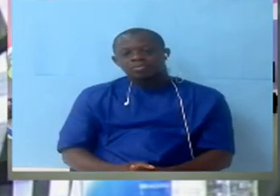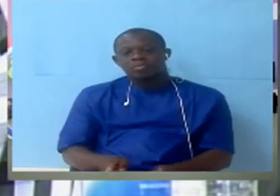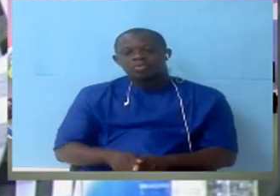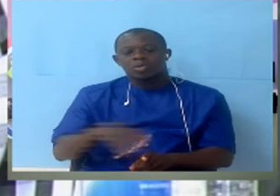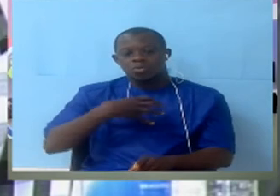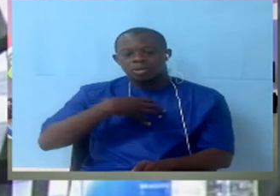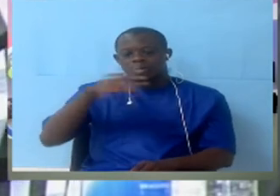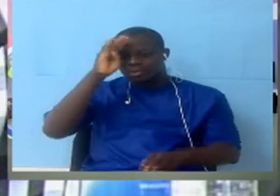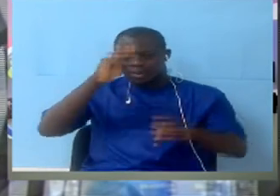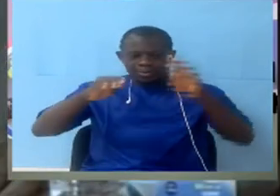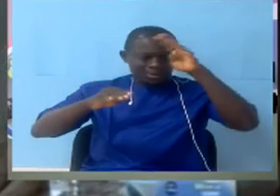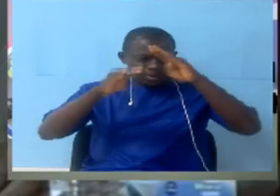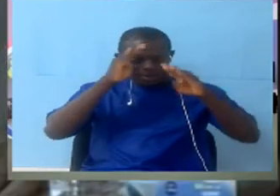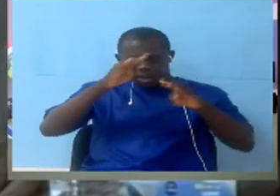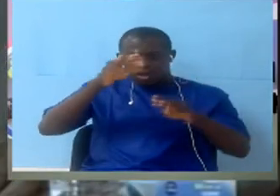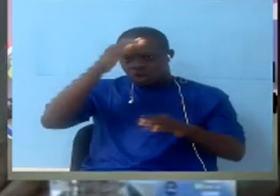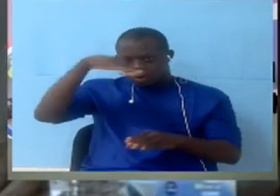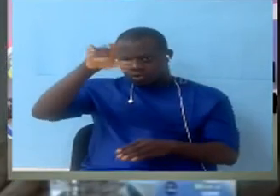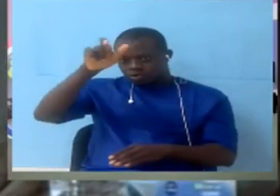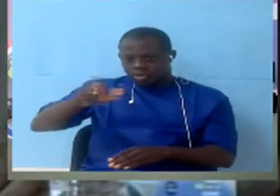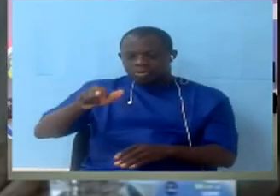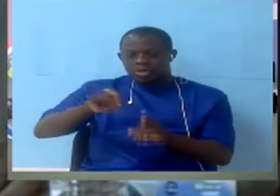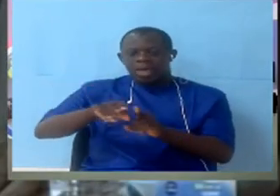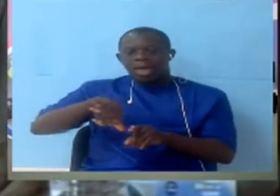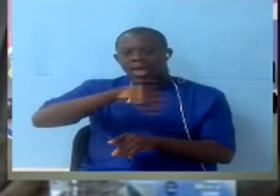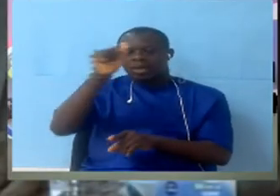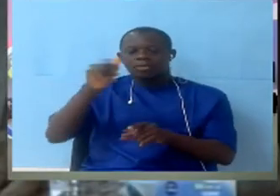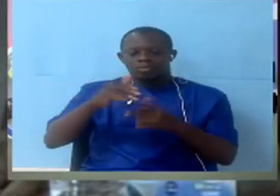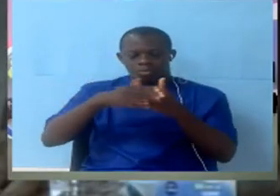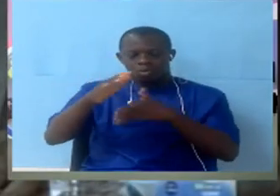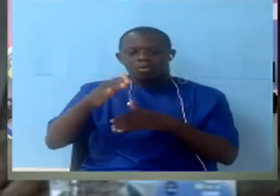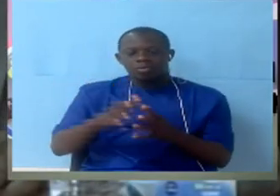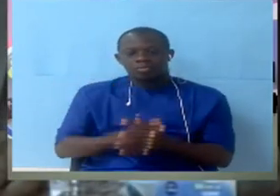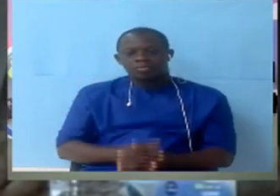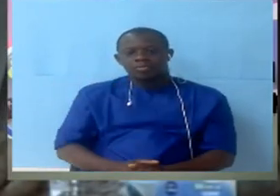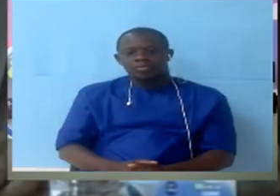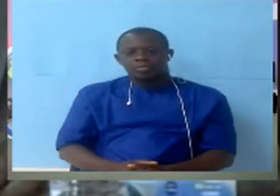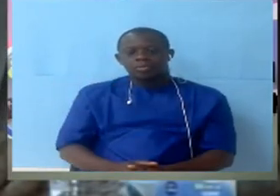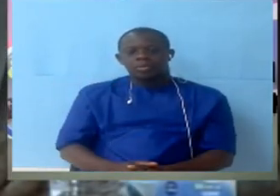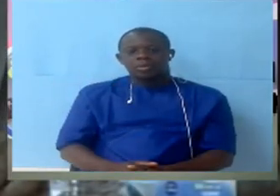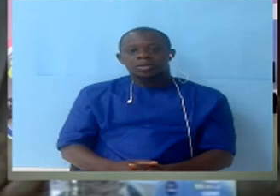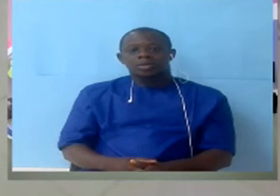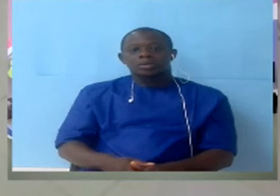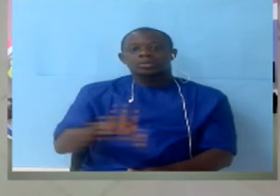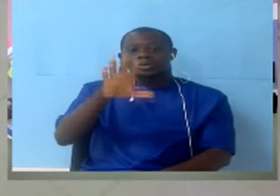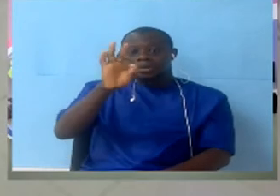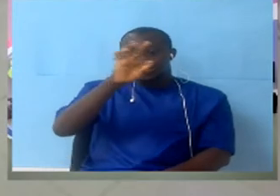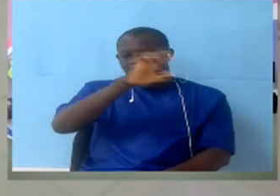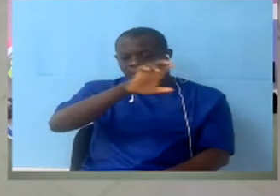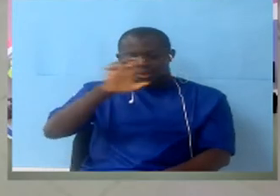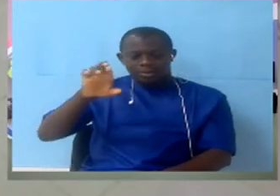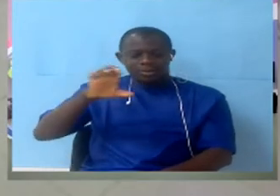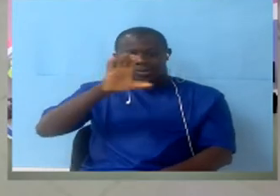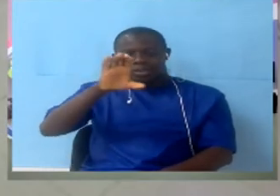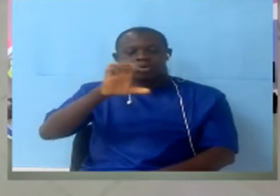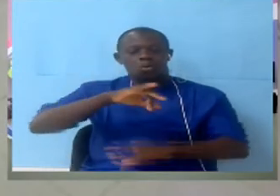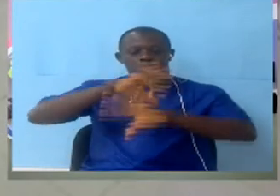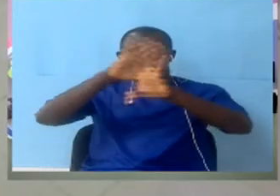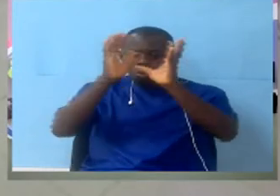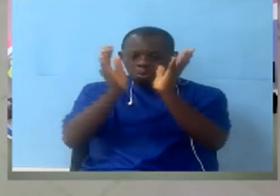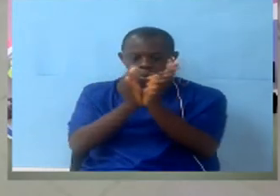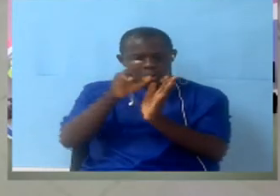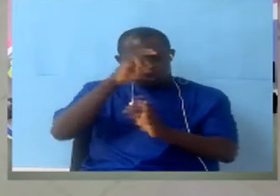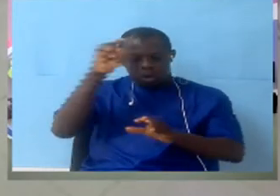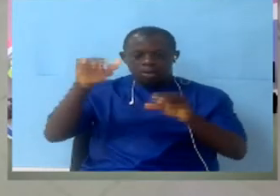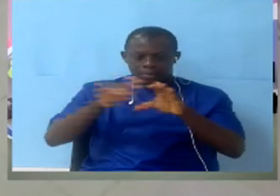tentu lambe jaila. My thanks to the commissioners. TRRC doko mume be nyonyol be mbe tentu lambe jaila. All staff of the TRRC,